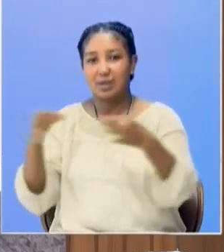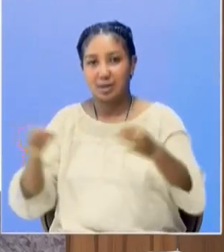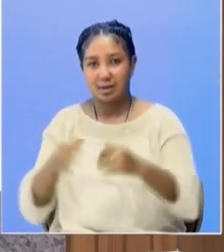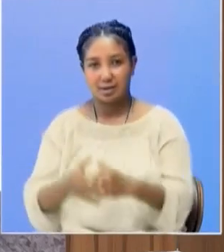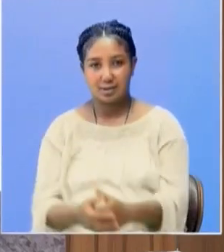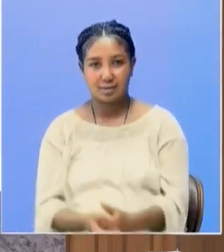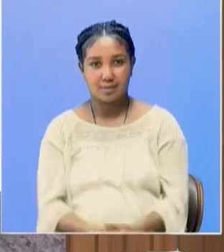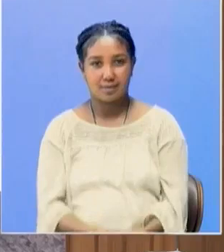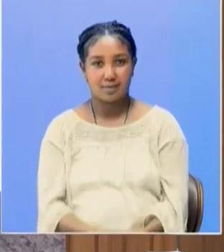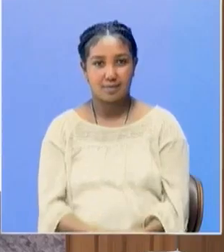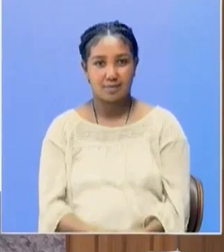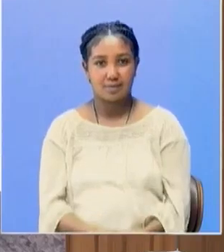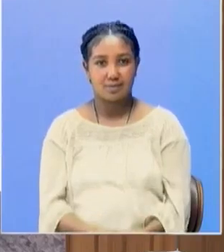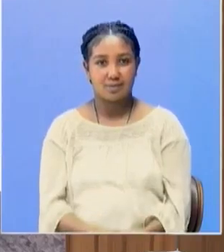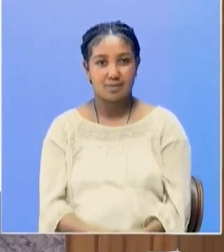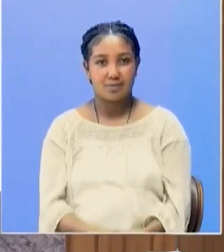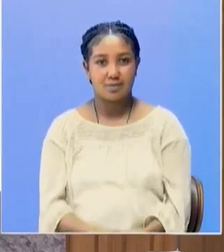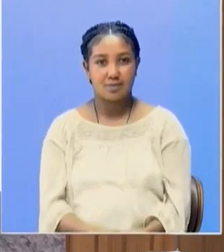is.